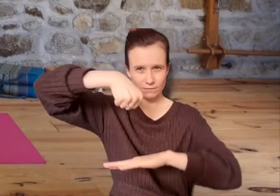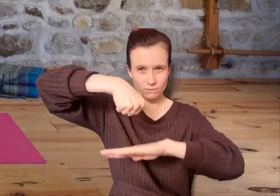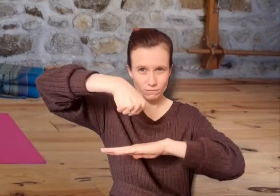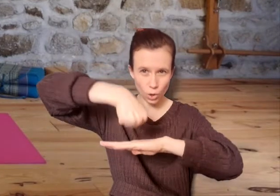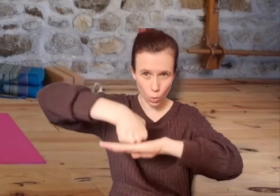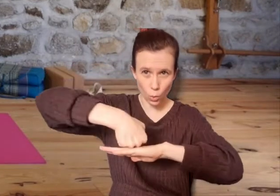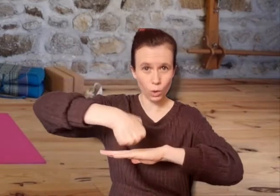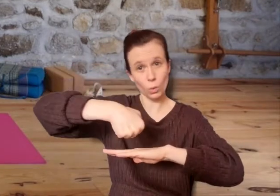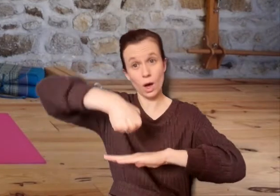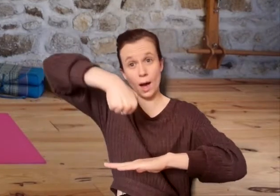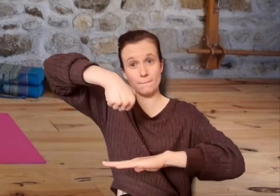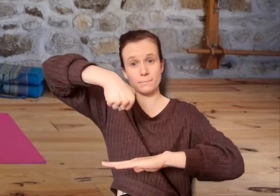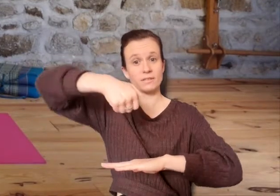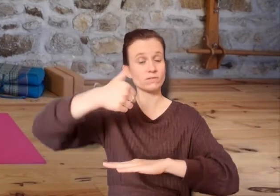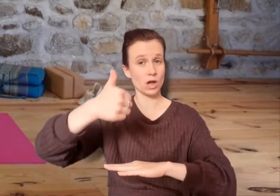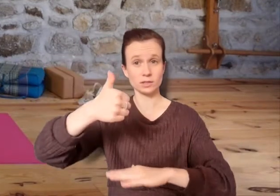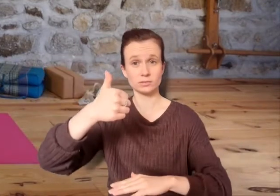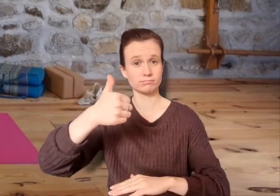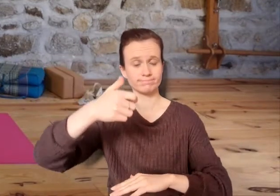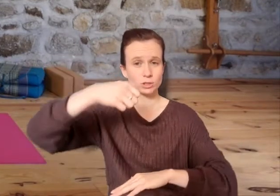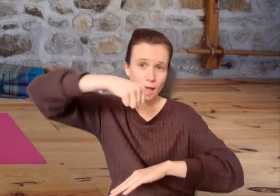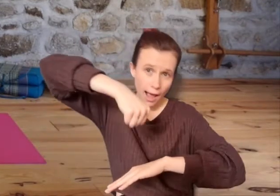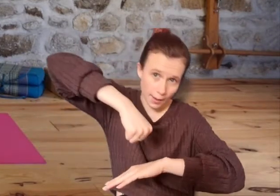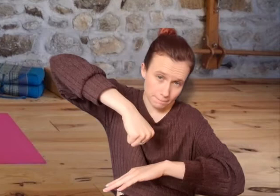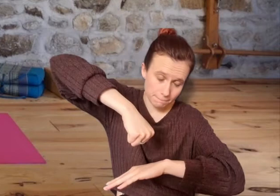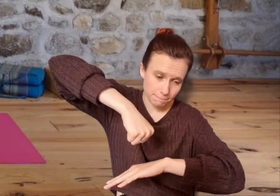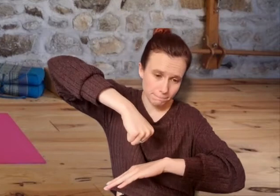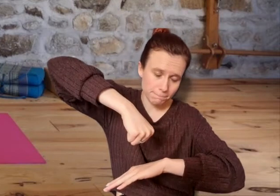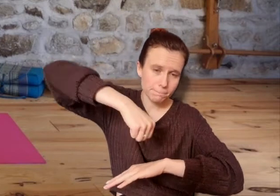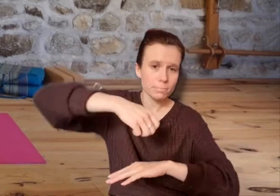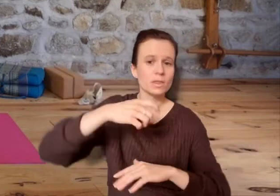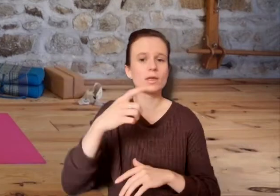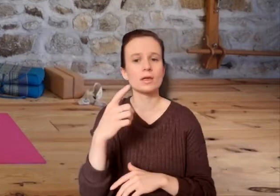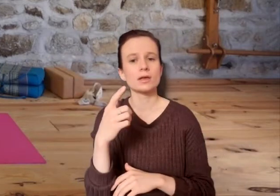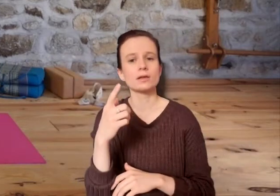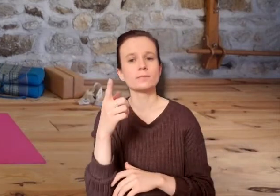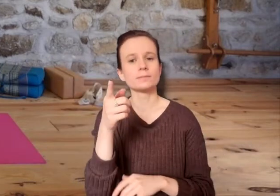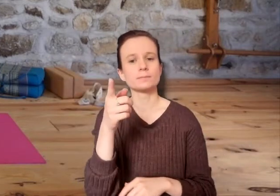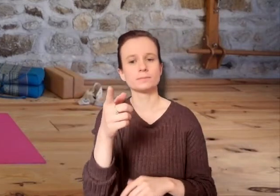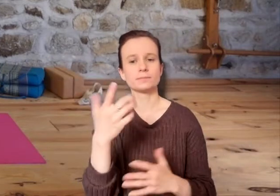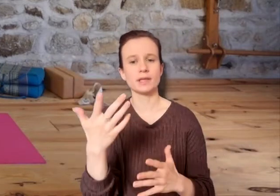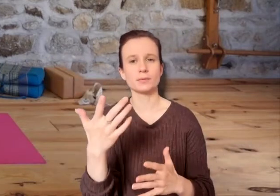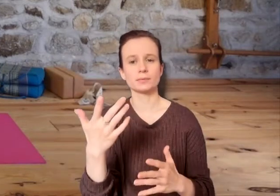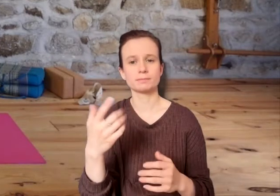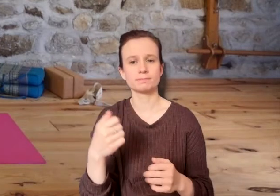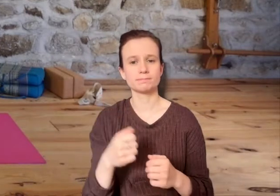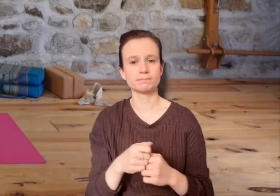mile away from the floor, just keep that forward hanging happening. From there, grab your